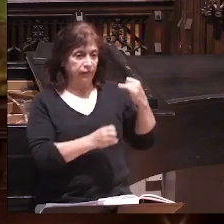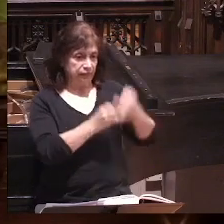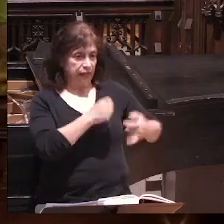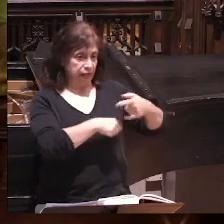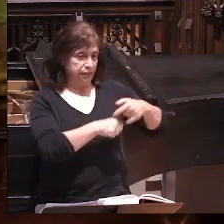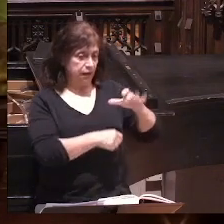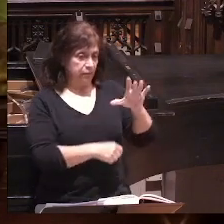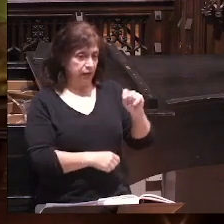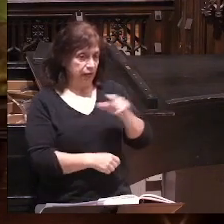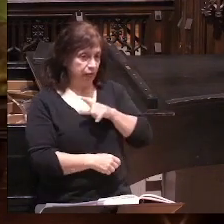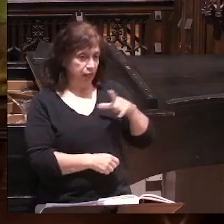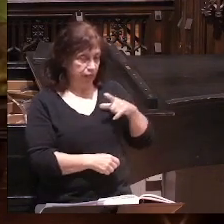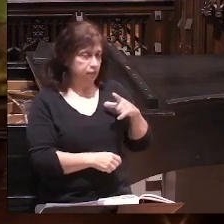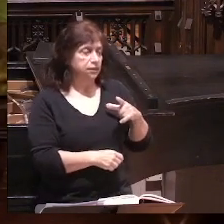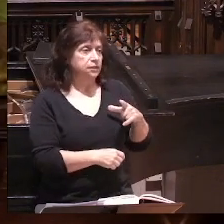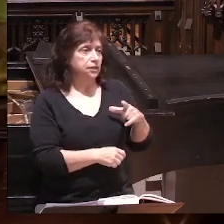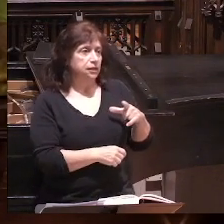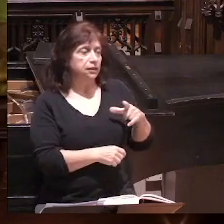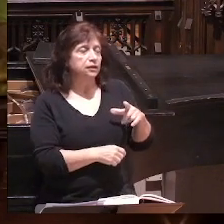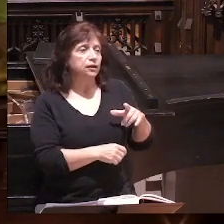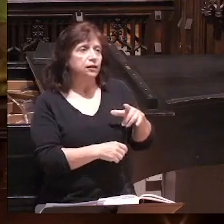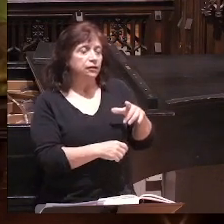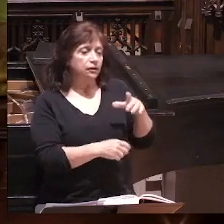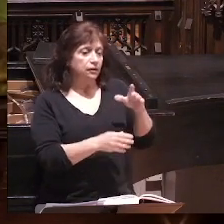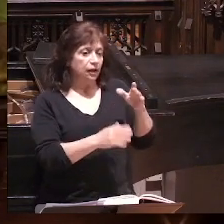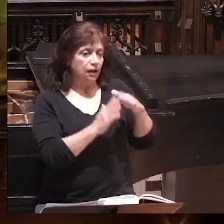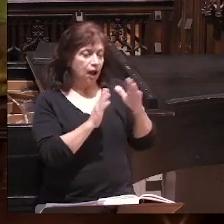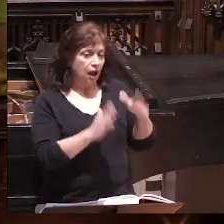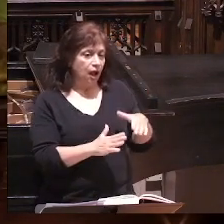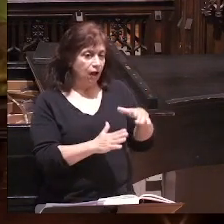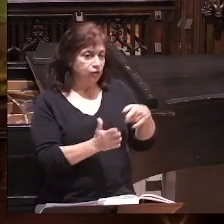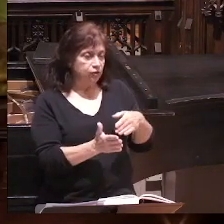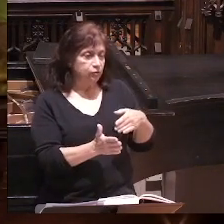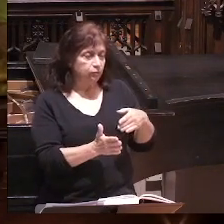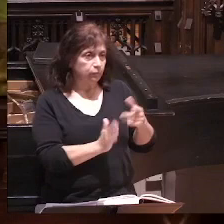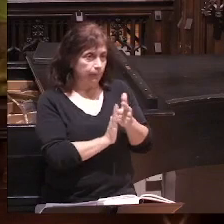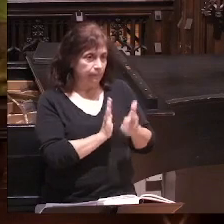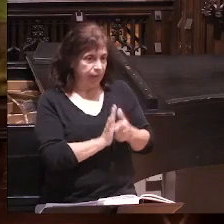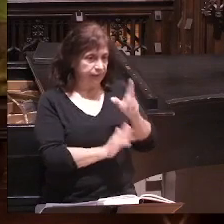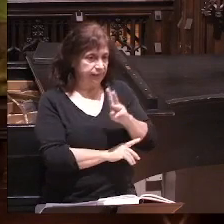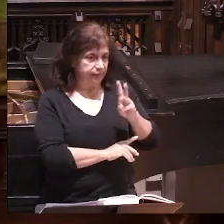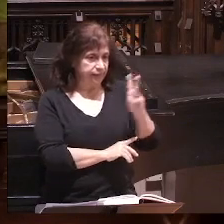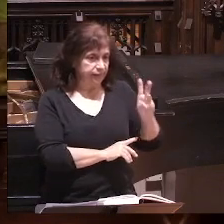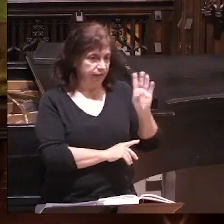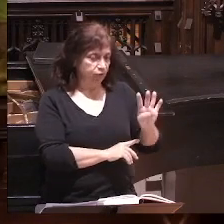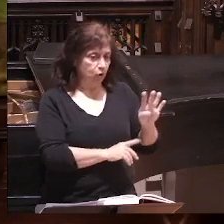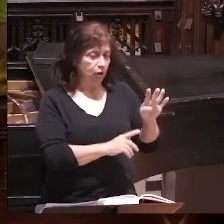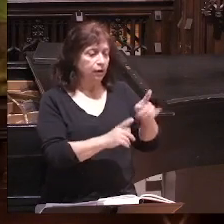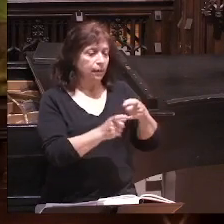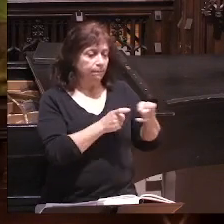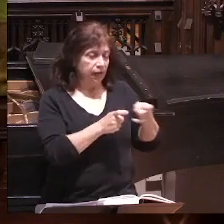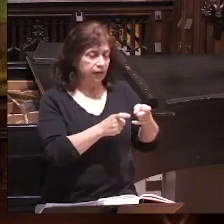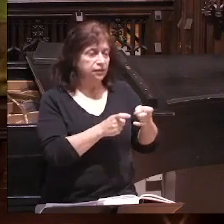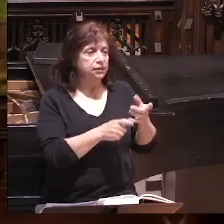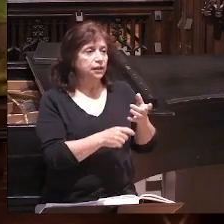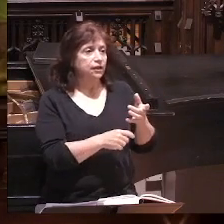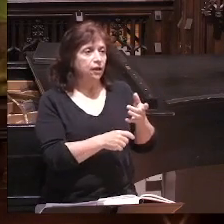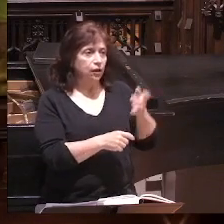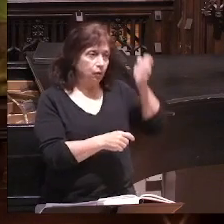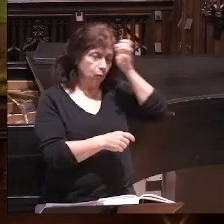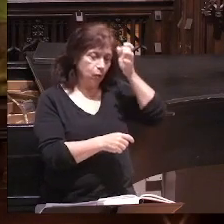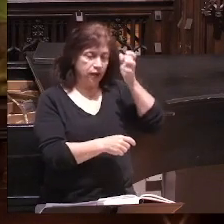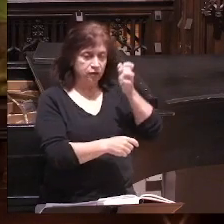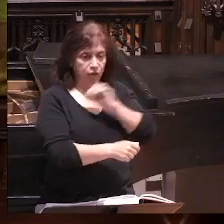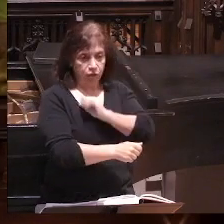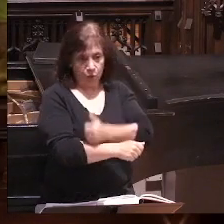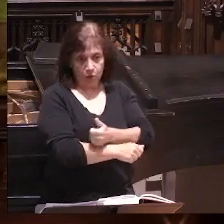session, House Bill 6664, an act managing waste and creating a waste authority,